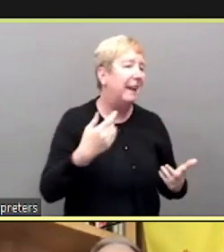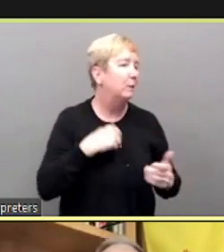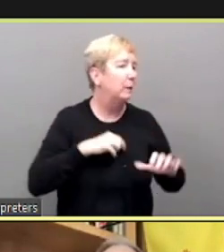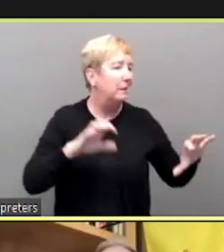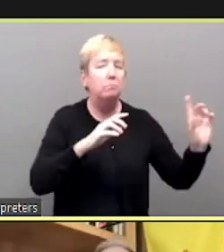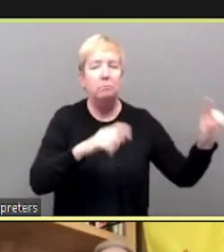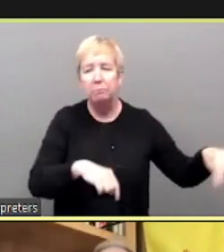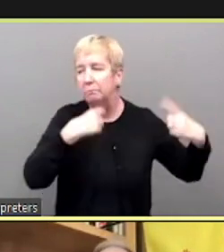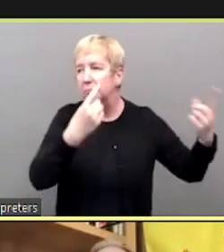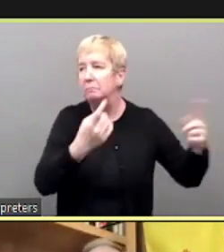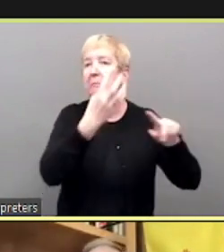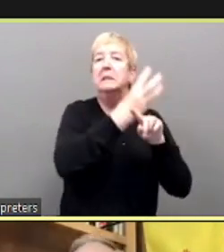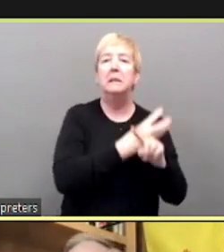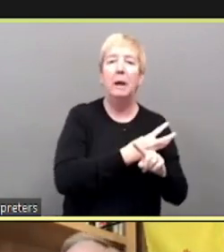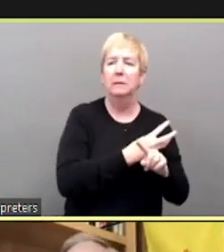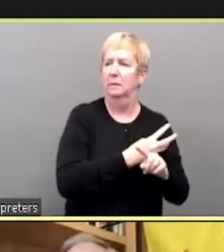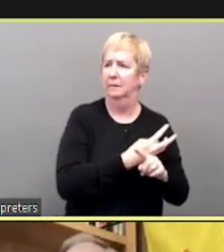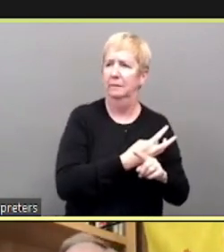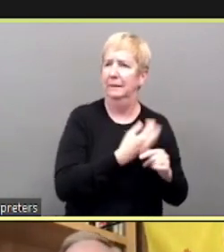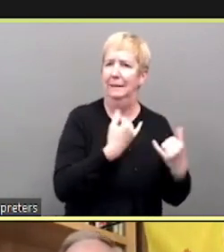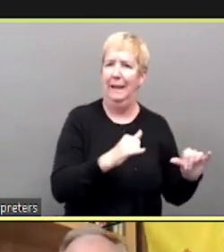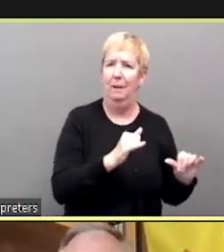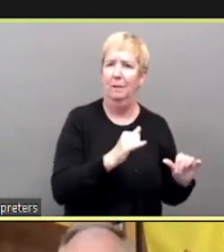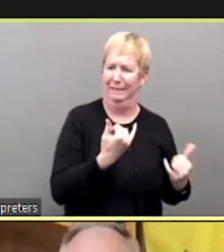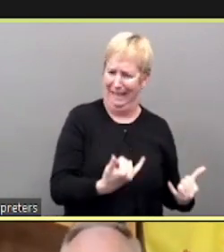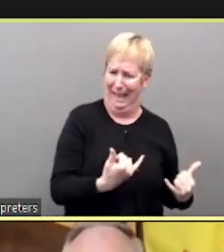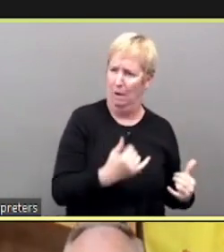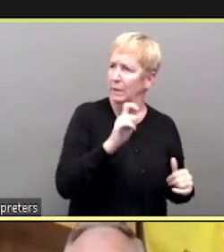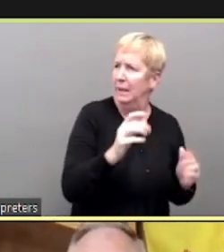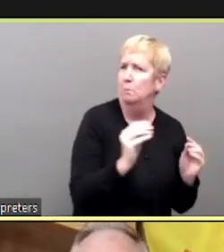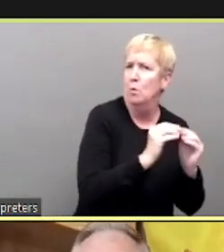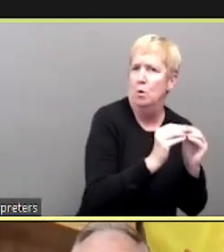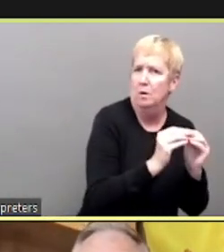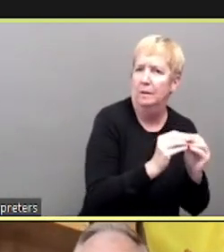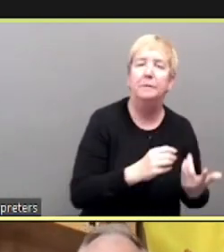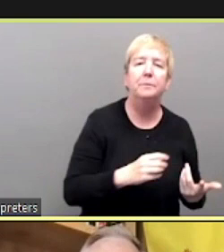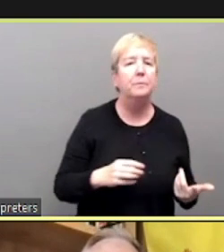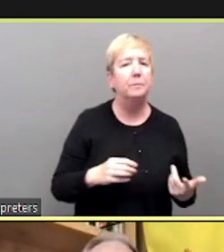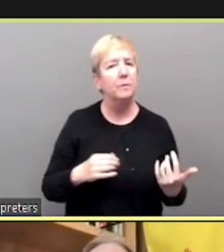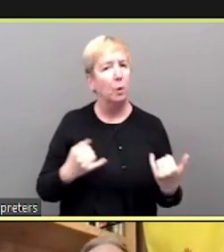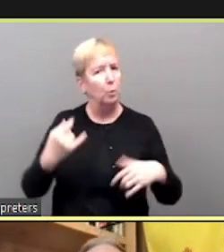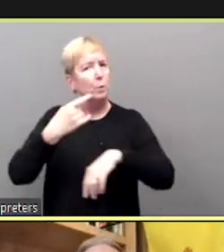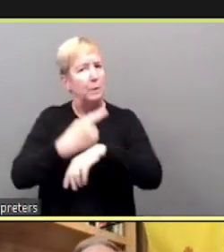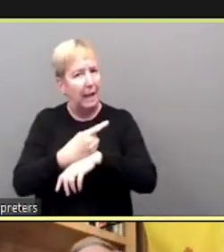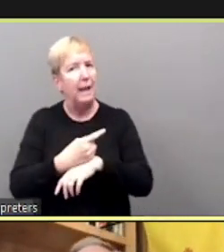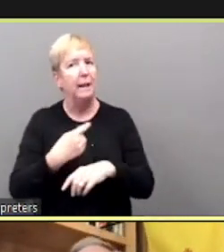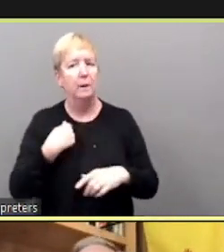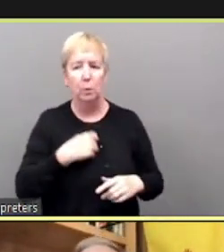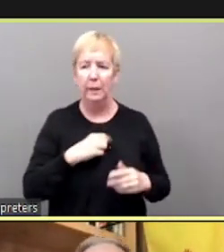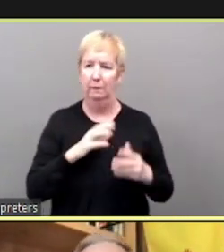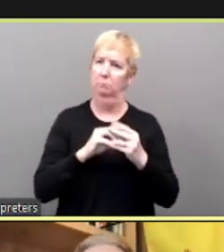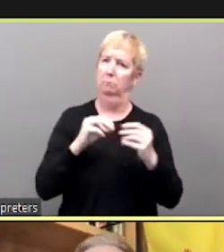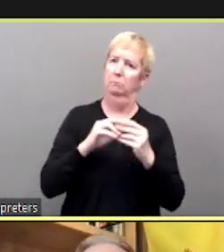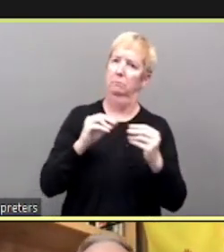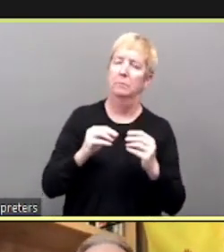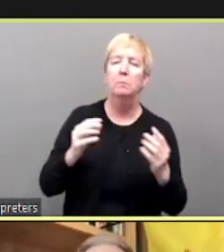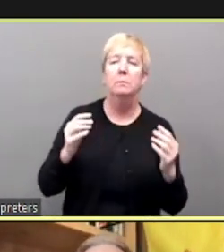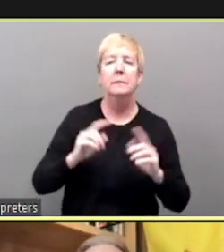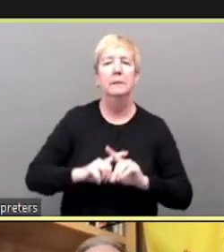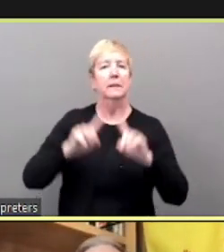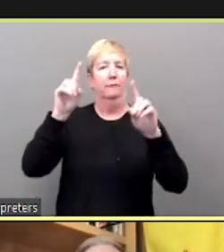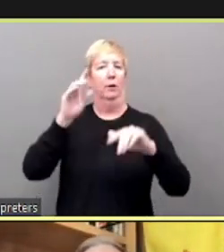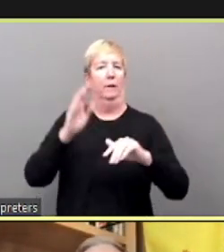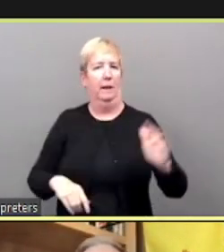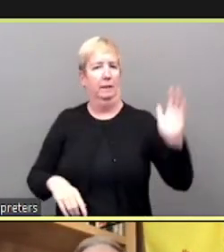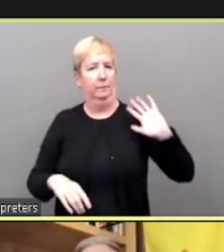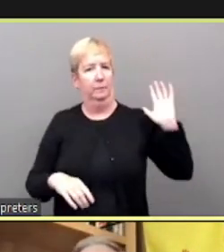something different? Or how come you're saying this today and you said something that was pretty different from that 6 months ago? And the reason is things are changing,